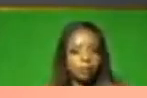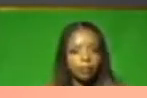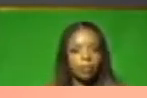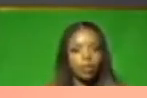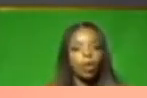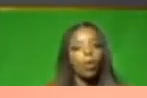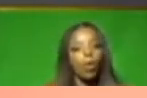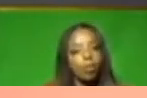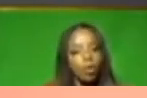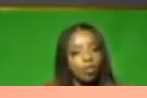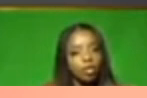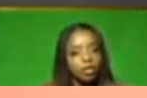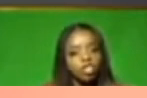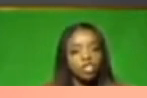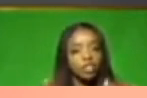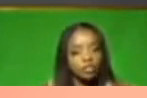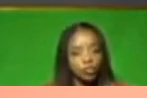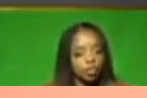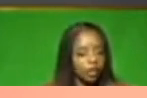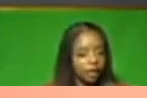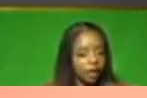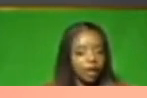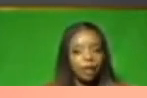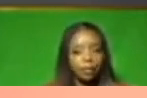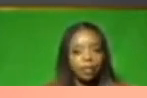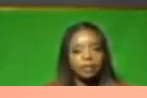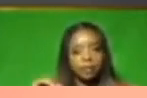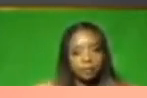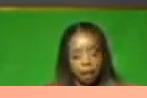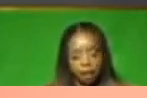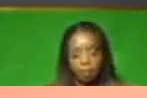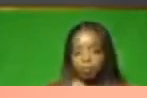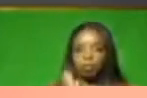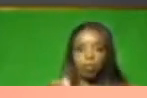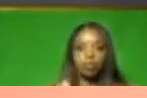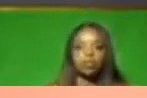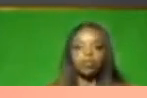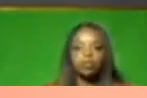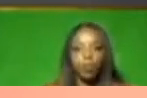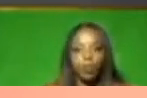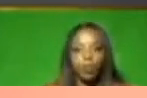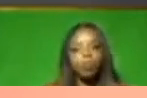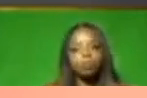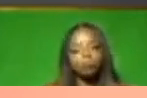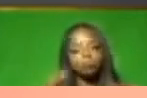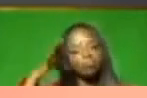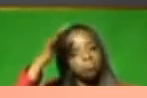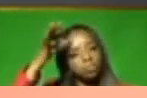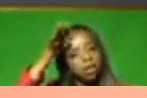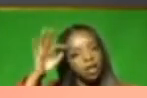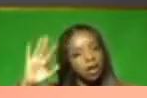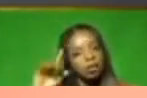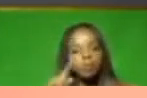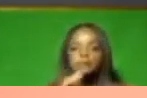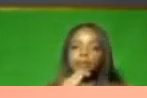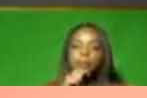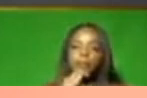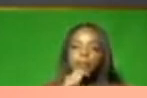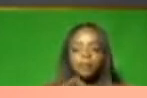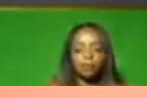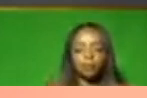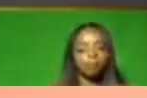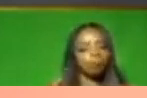Vulindlela approach to focused collaboration across government has truly proven its